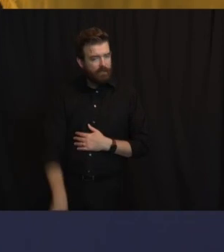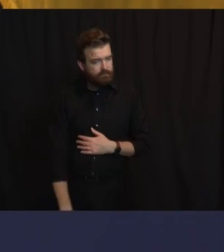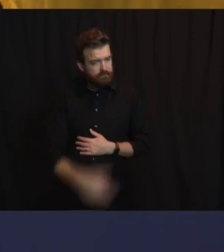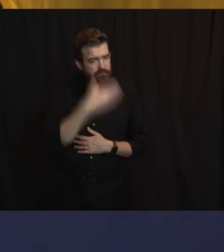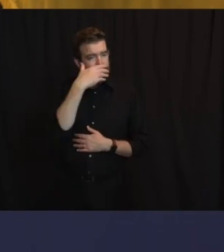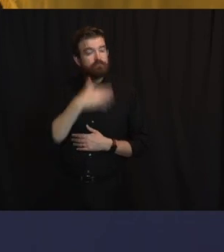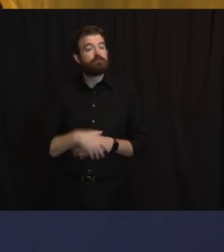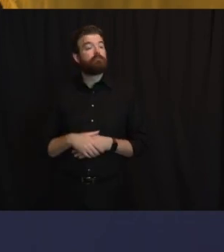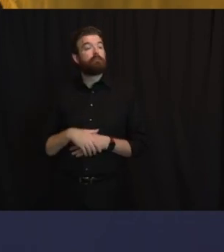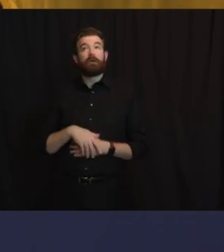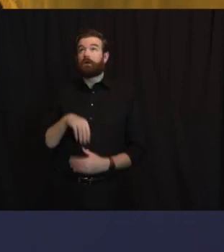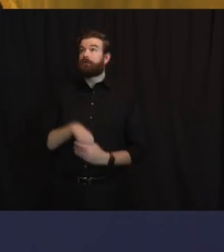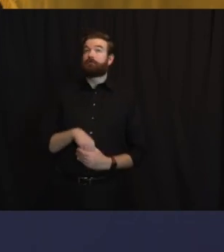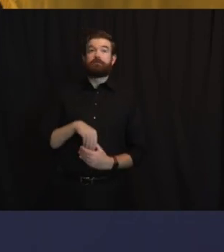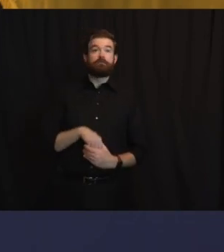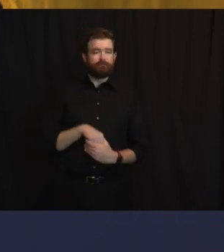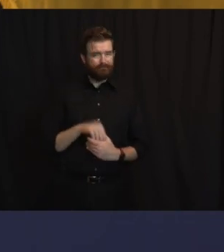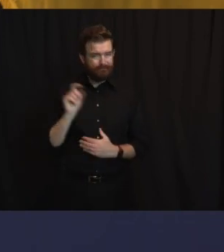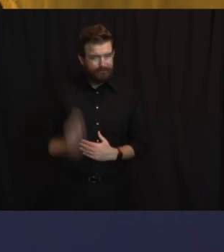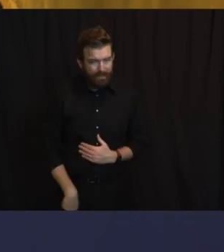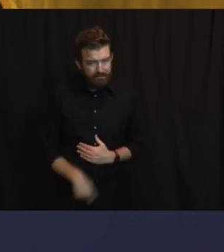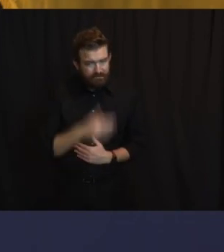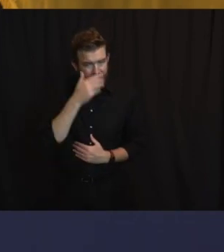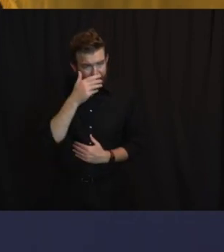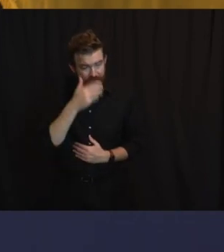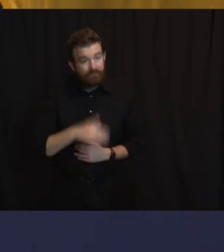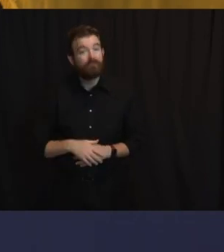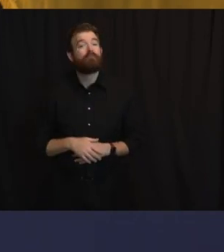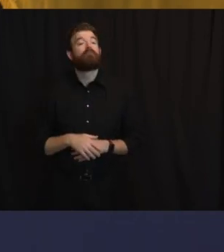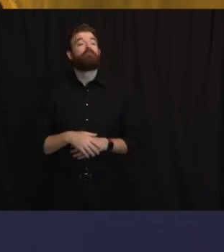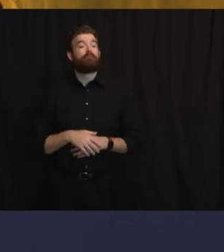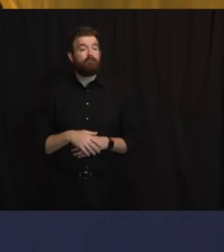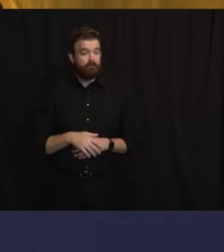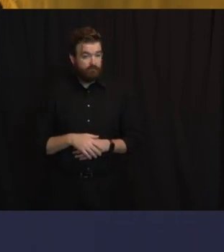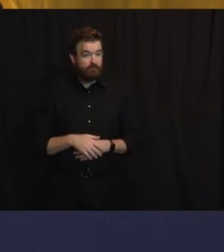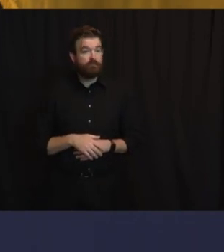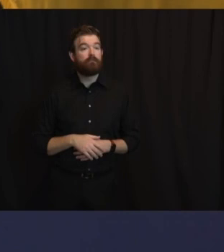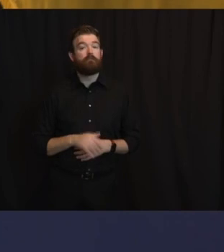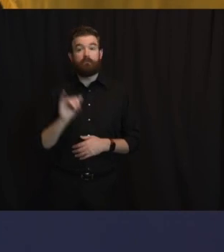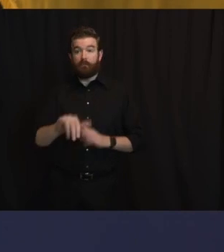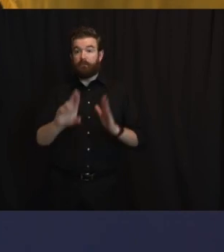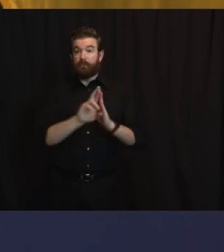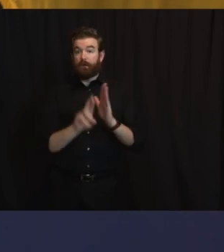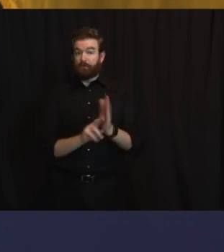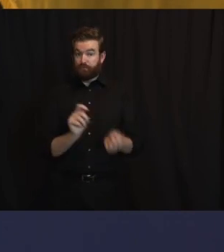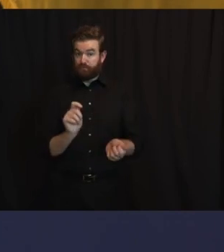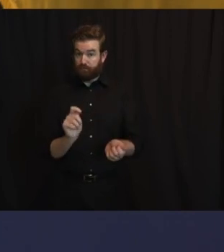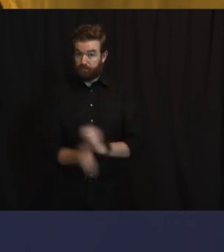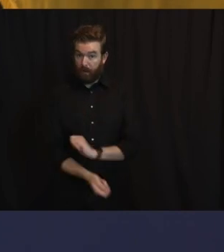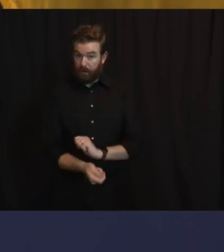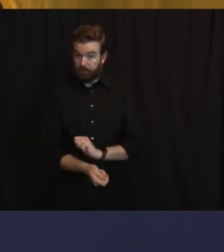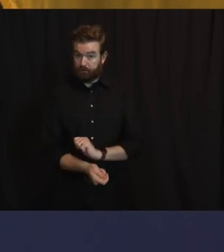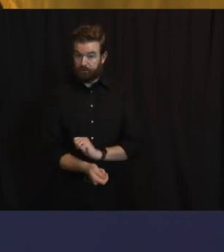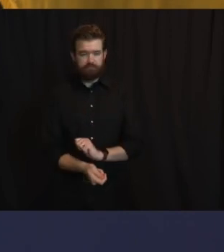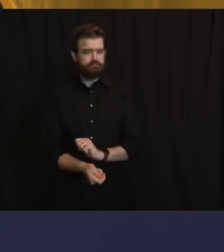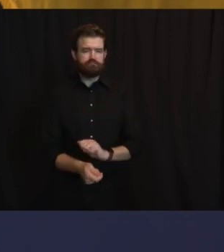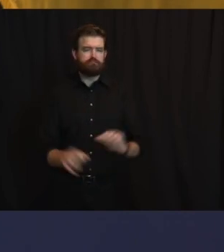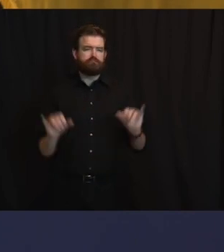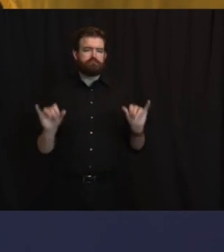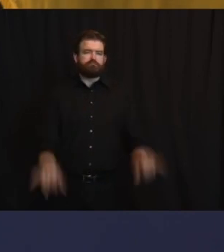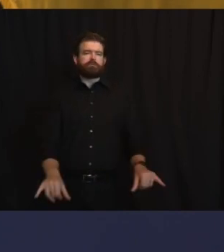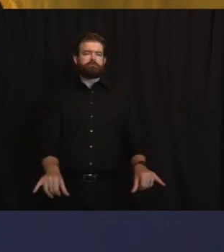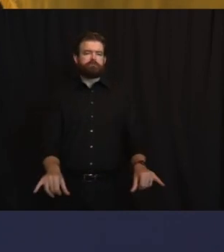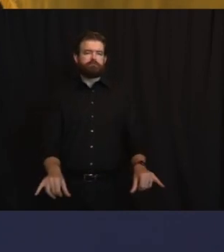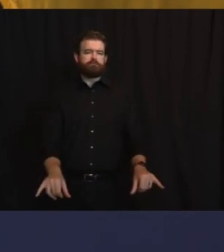mask. I don't expect that our indoor masking guidelines will change. They're certainly not going to change between now and the